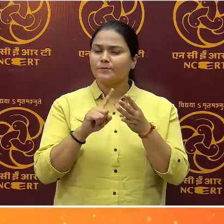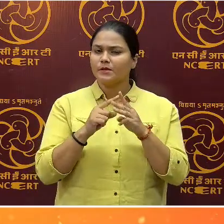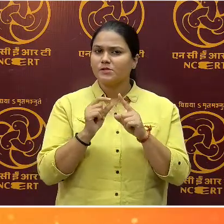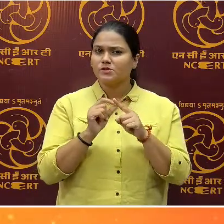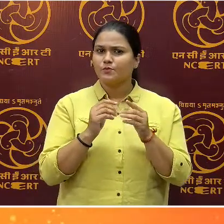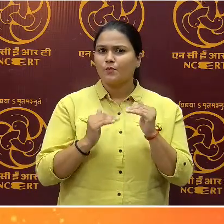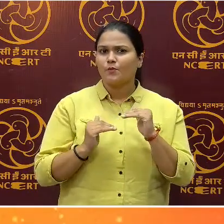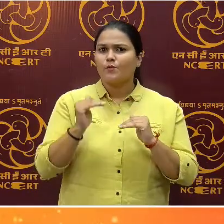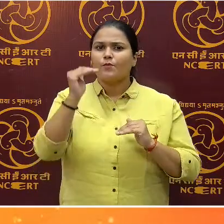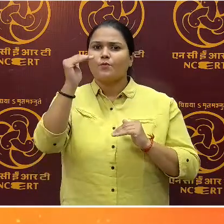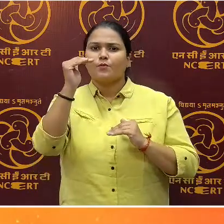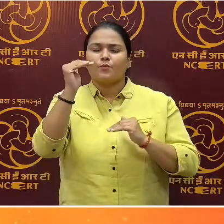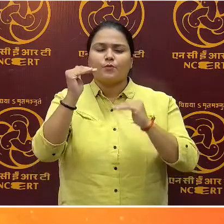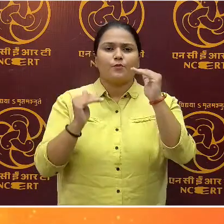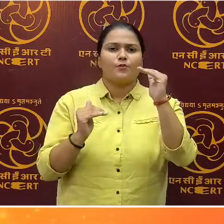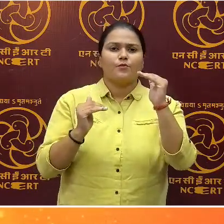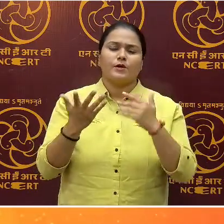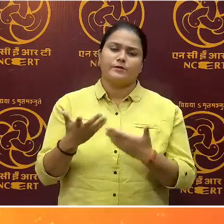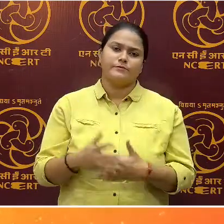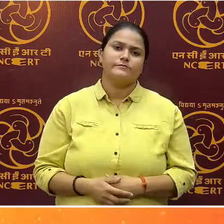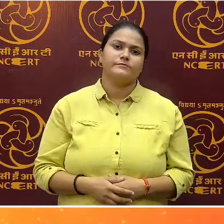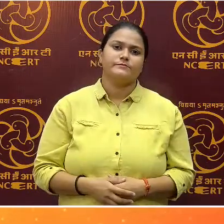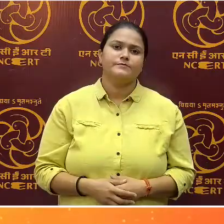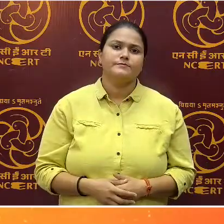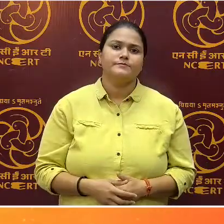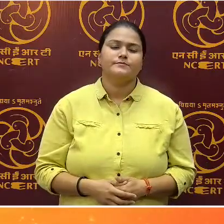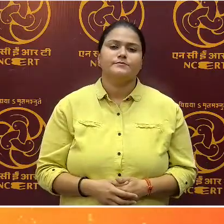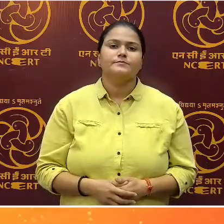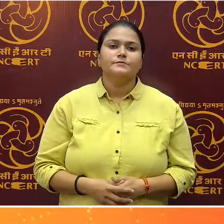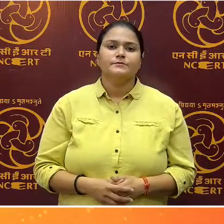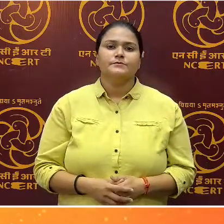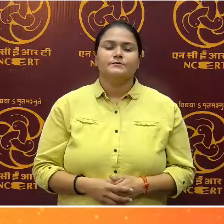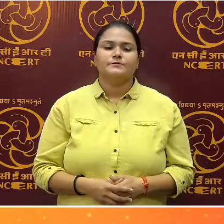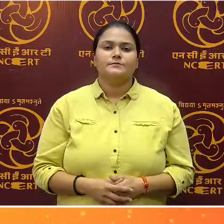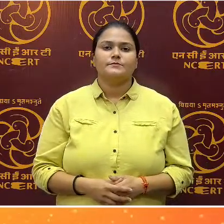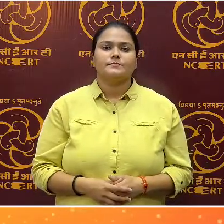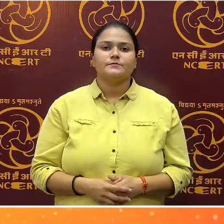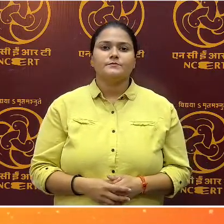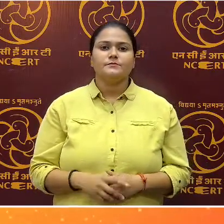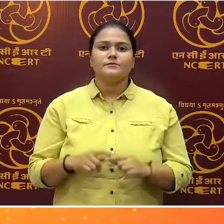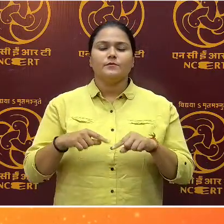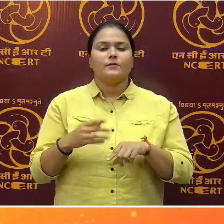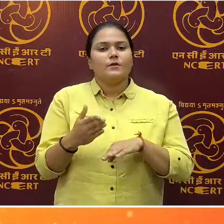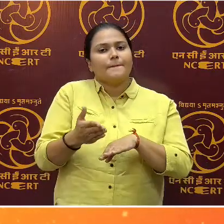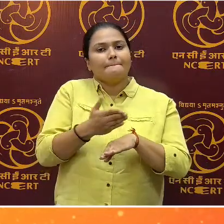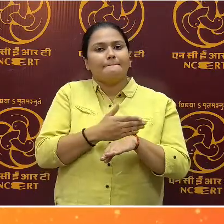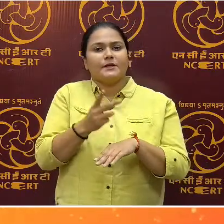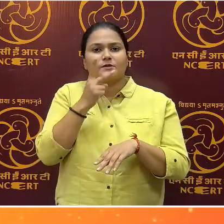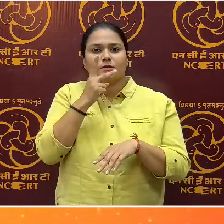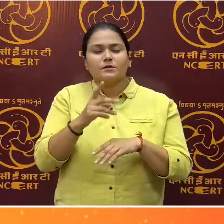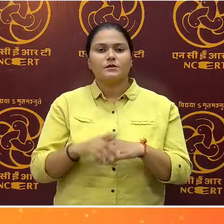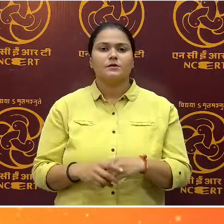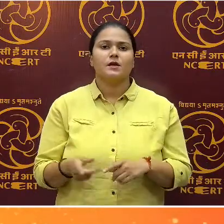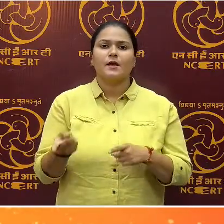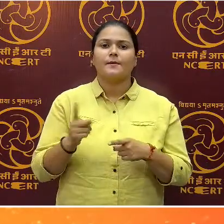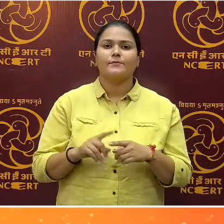it increases, that in turn decrease the density. Now, going back to this slide, what